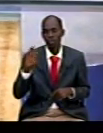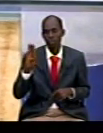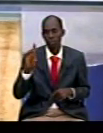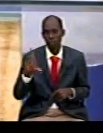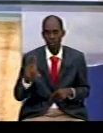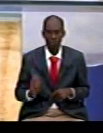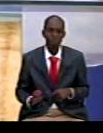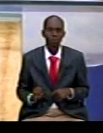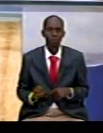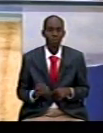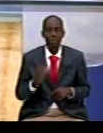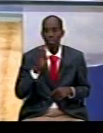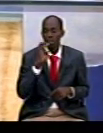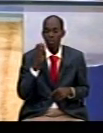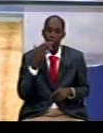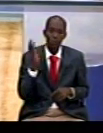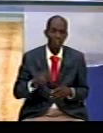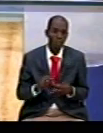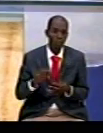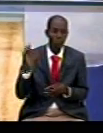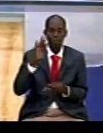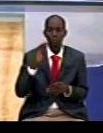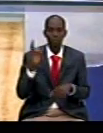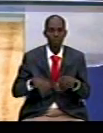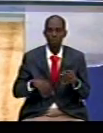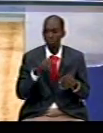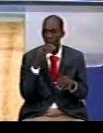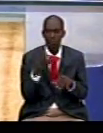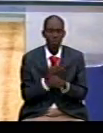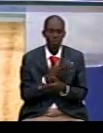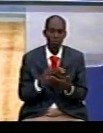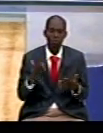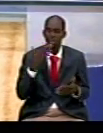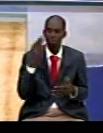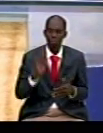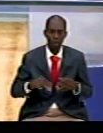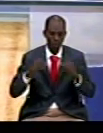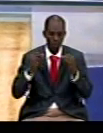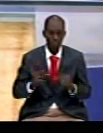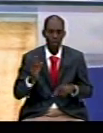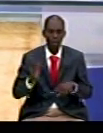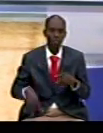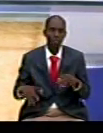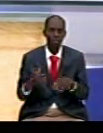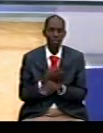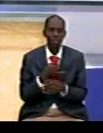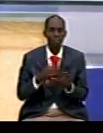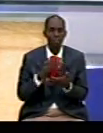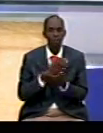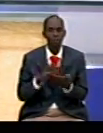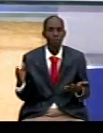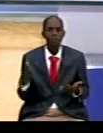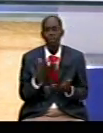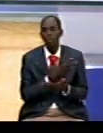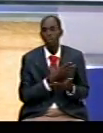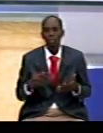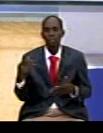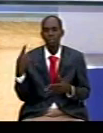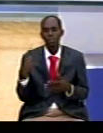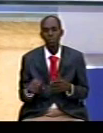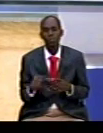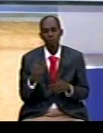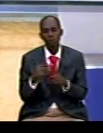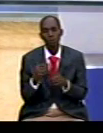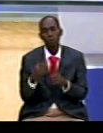Evil spirits could not take it away. Evil power could not take it away. And the comments of people, criticism